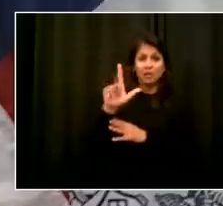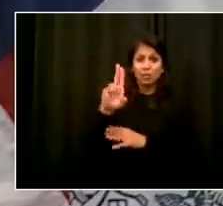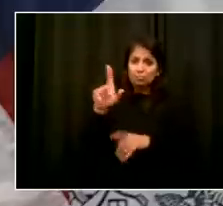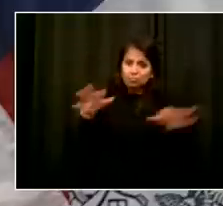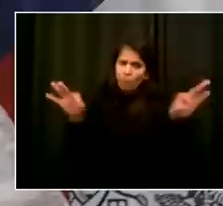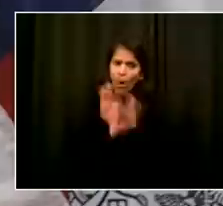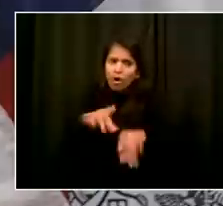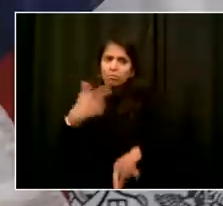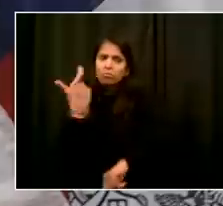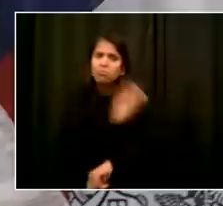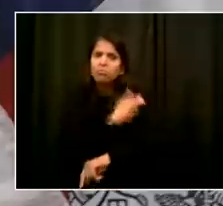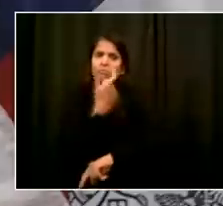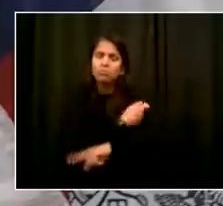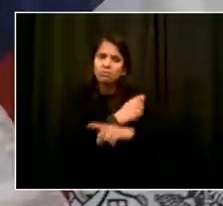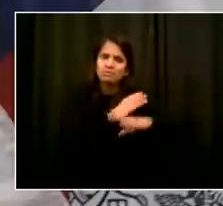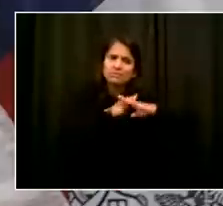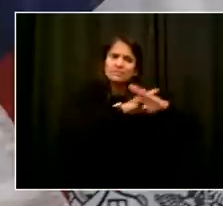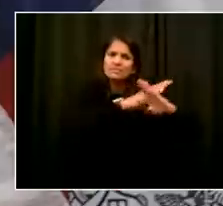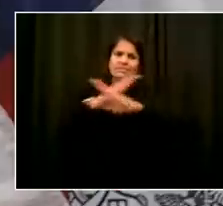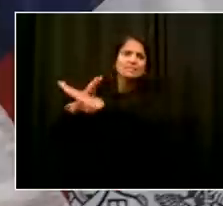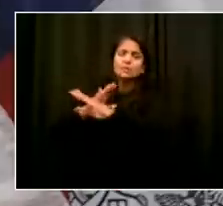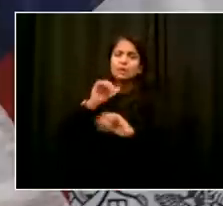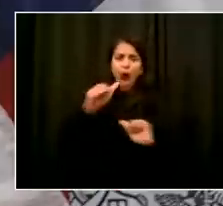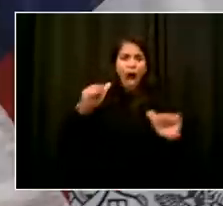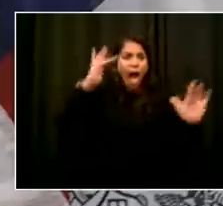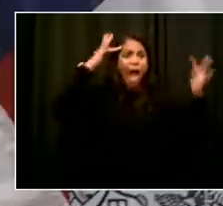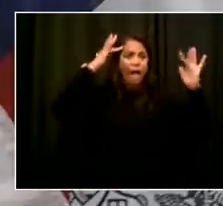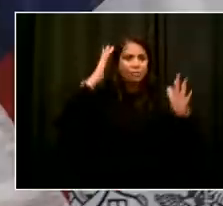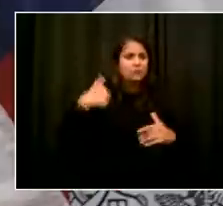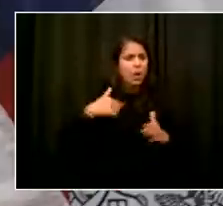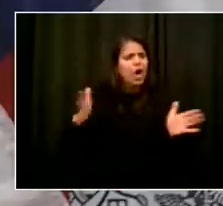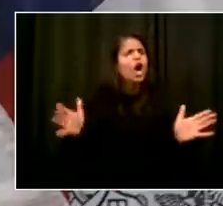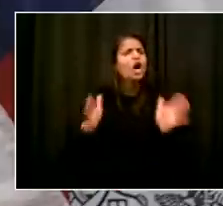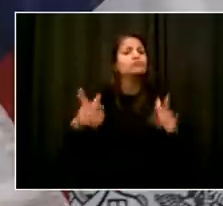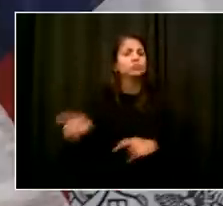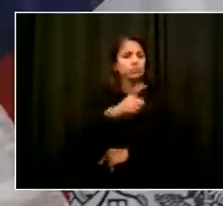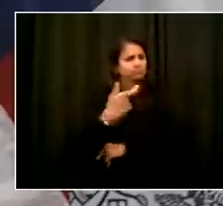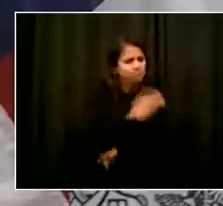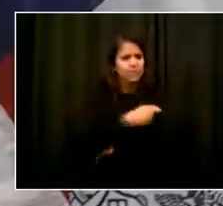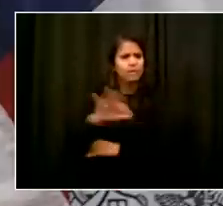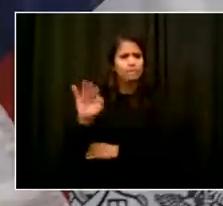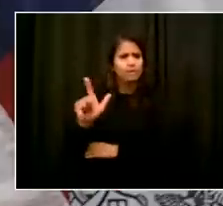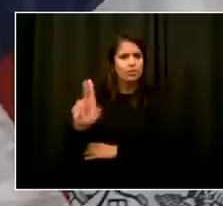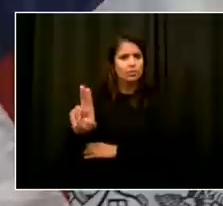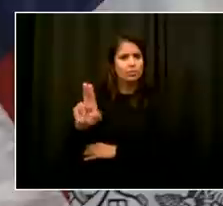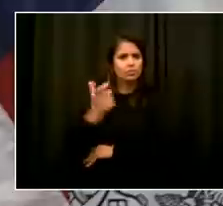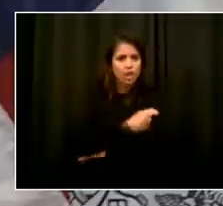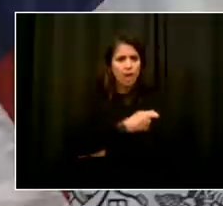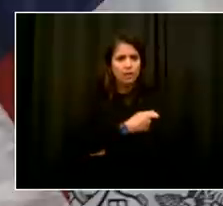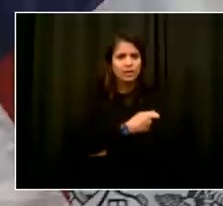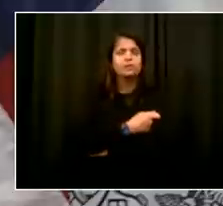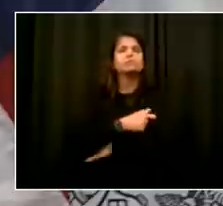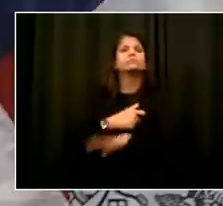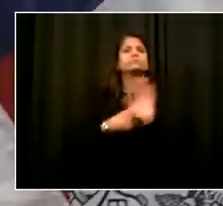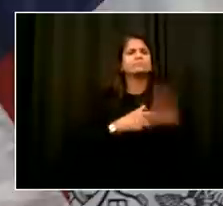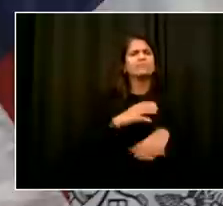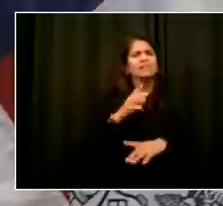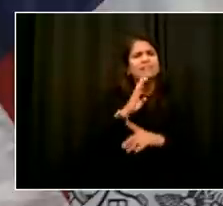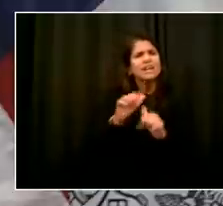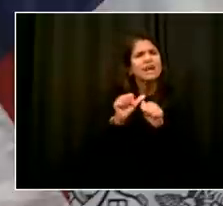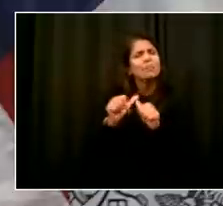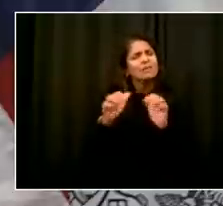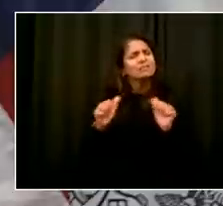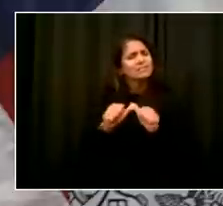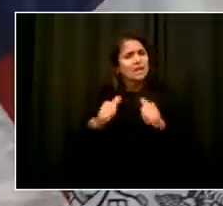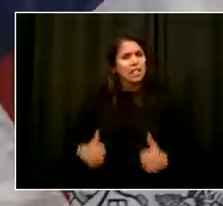absolutely crucial mission for this city, because we need to keep people alive. And that is not only an issue when it comes